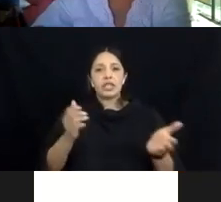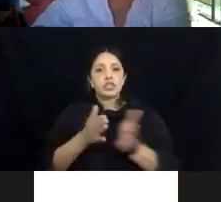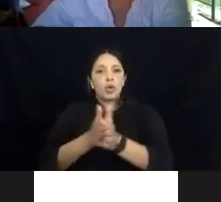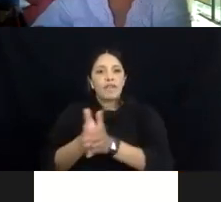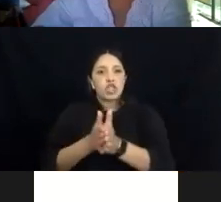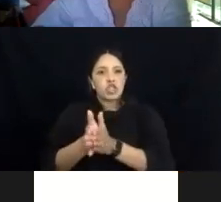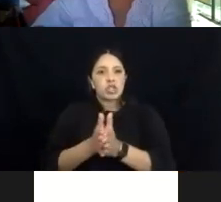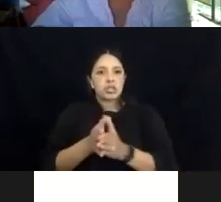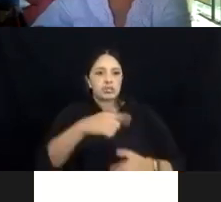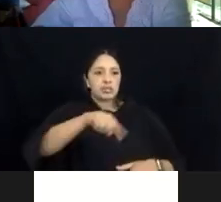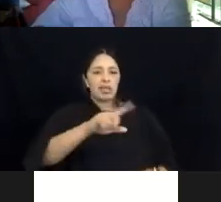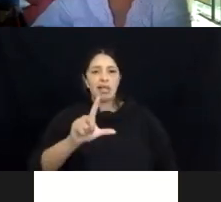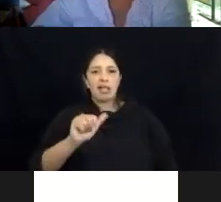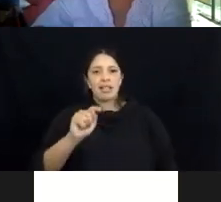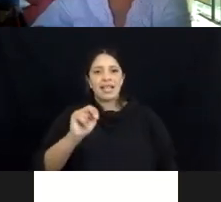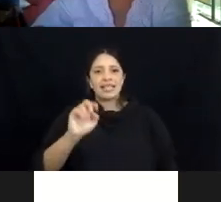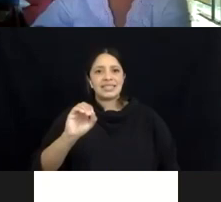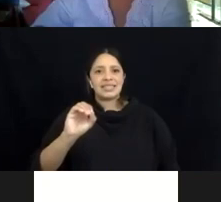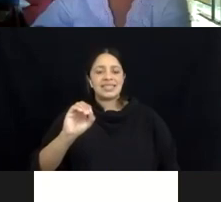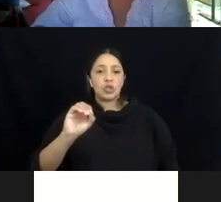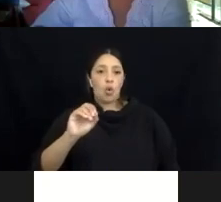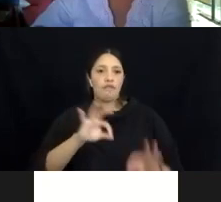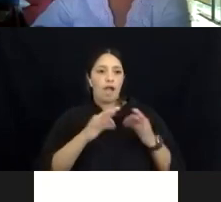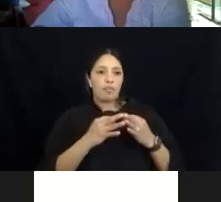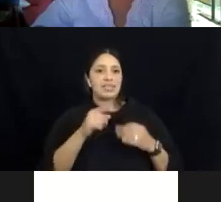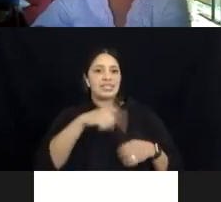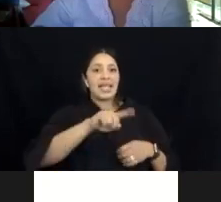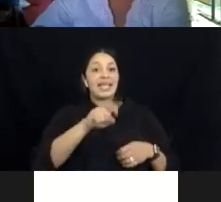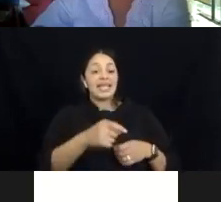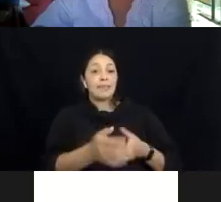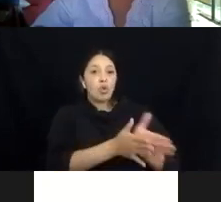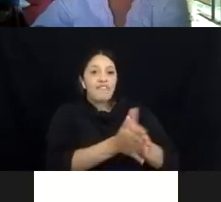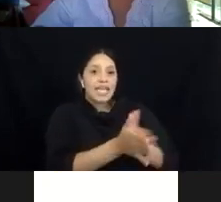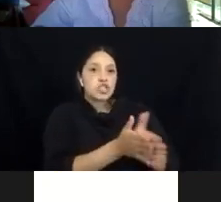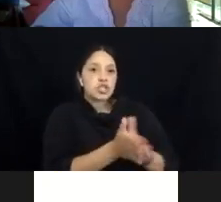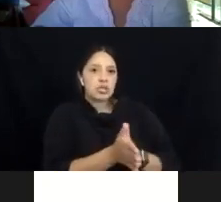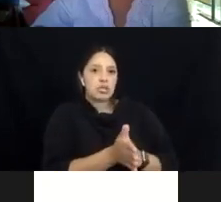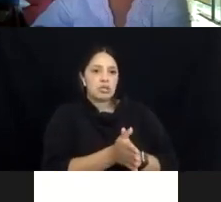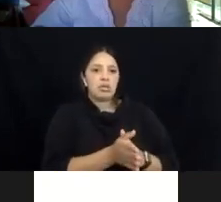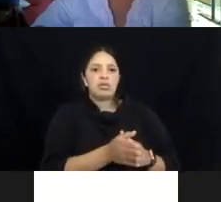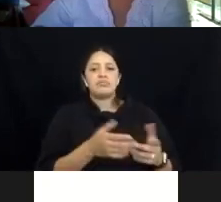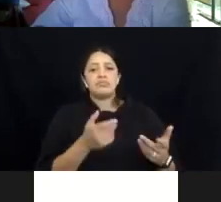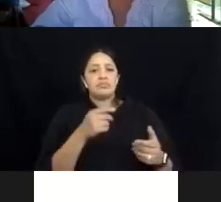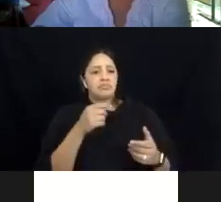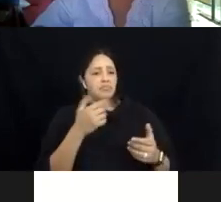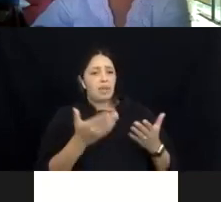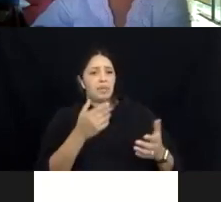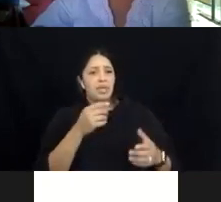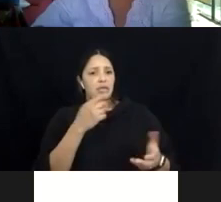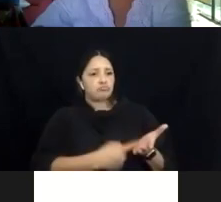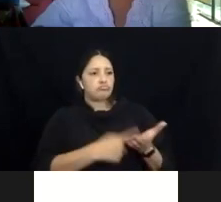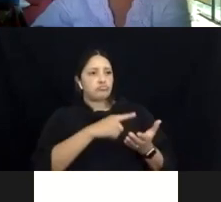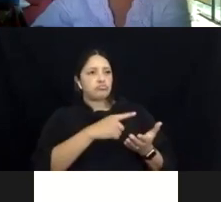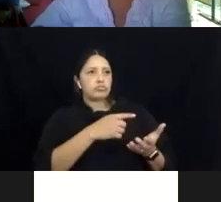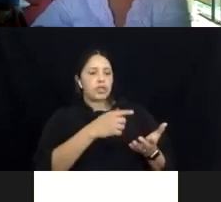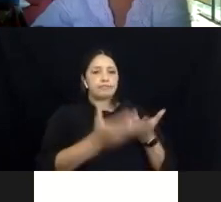the Latina families and say, well, you want to get a better status, you want to be recognized in this society, you have to